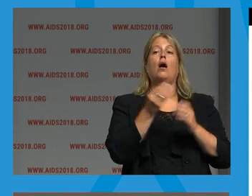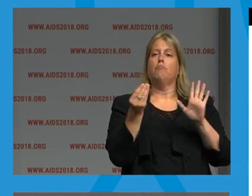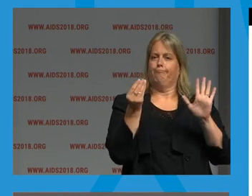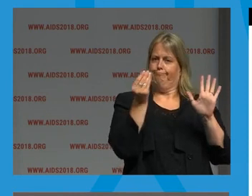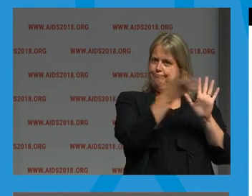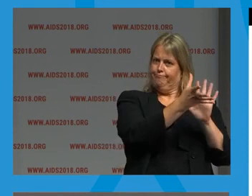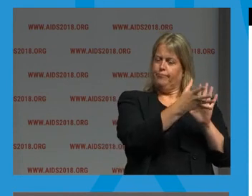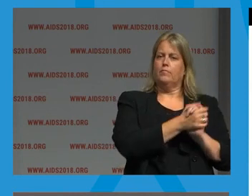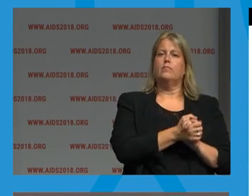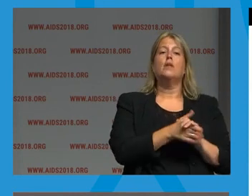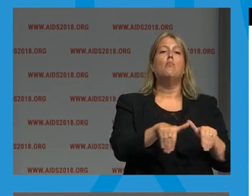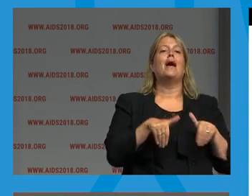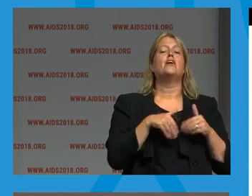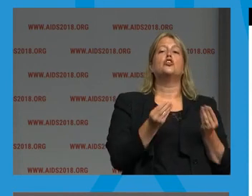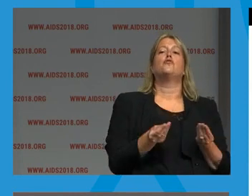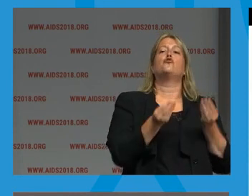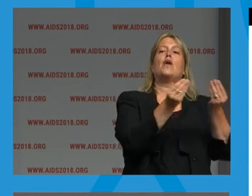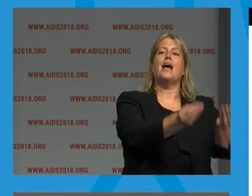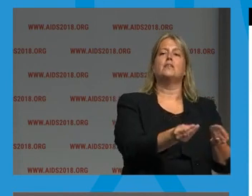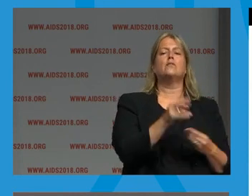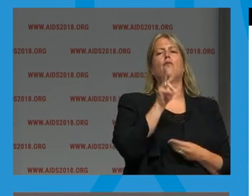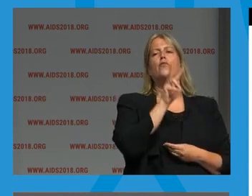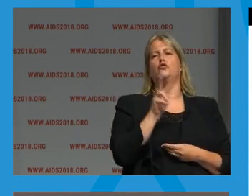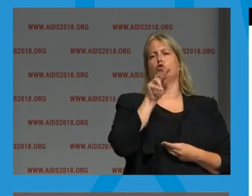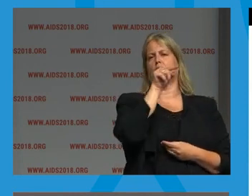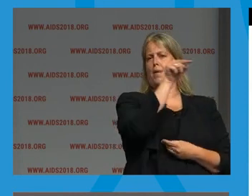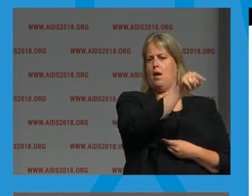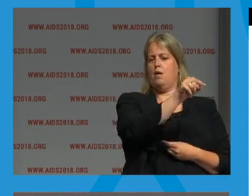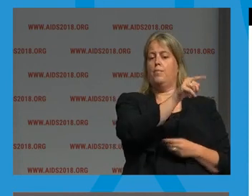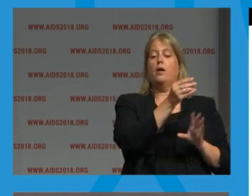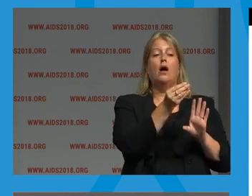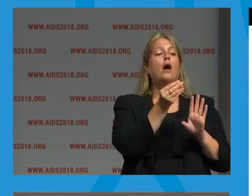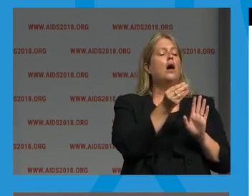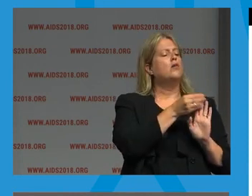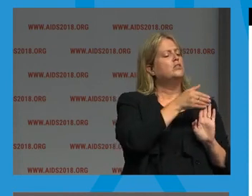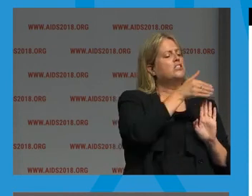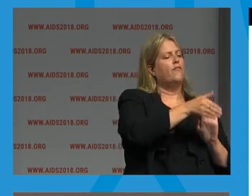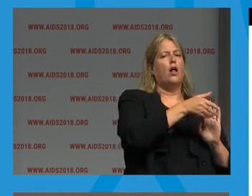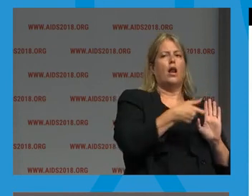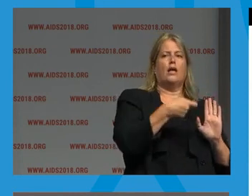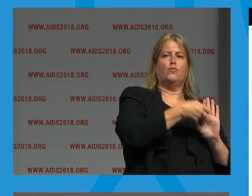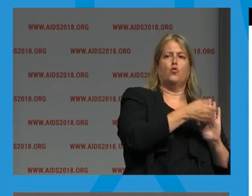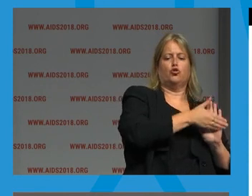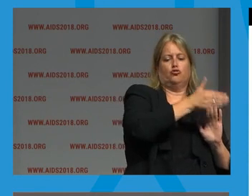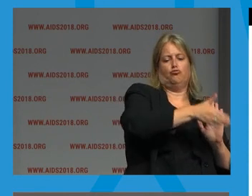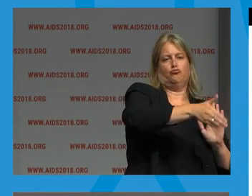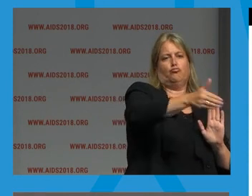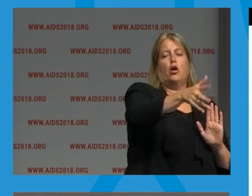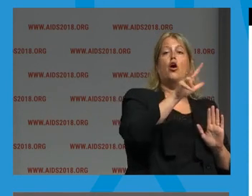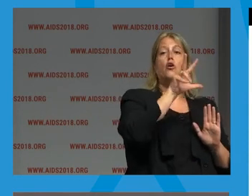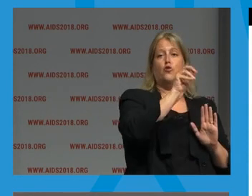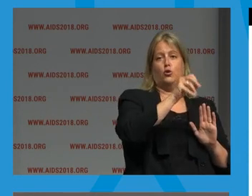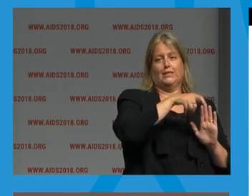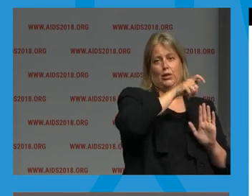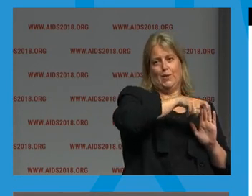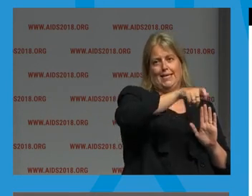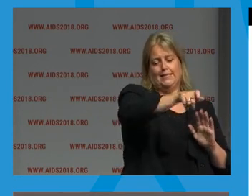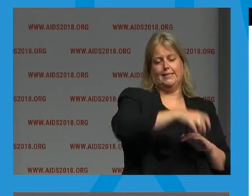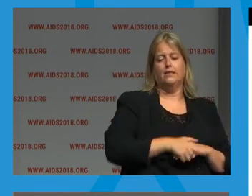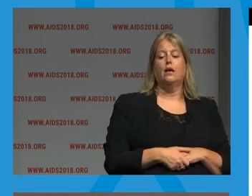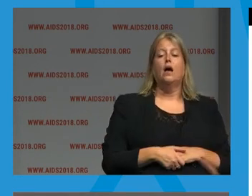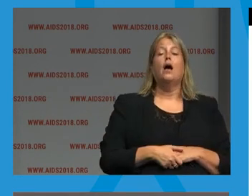infuse passive transfer of vedolizumab over several infusions in 30 weeks. We